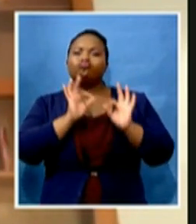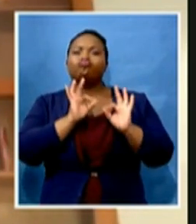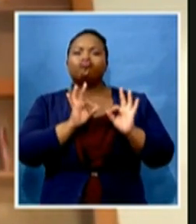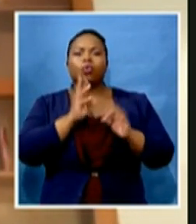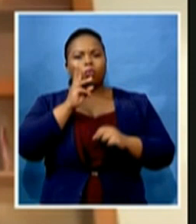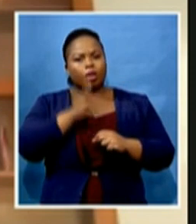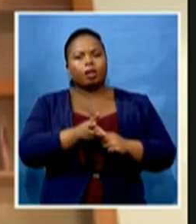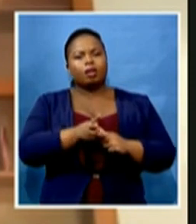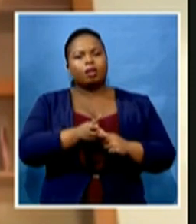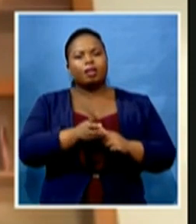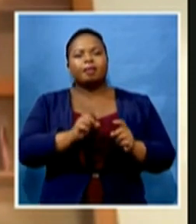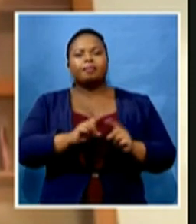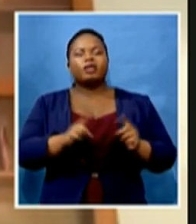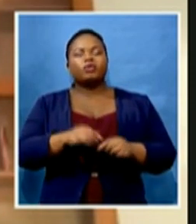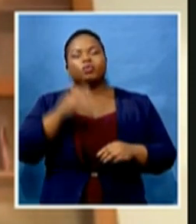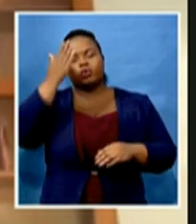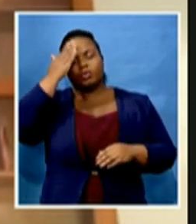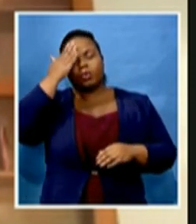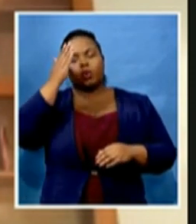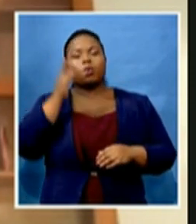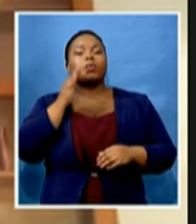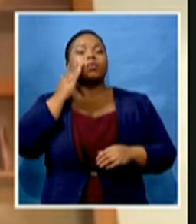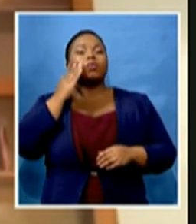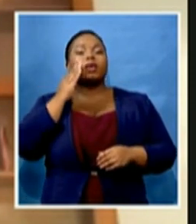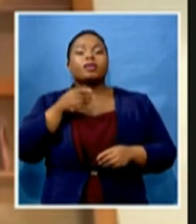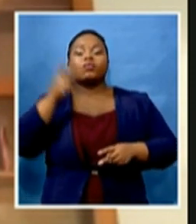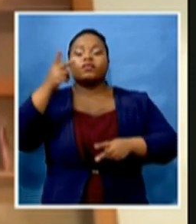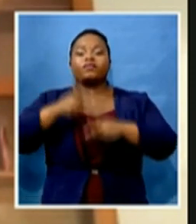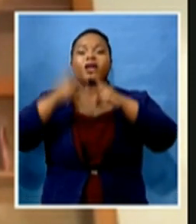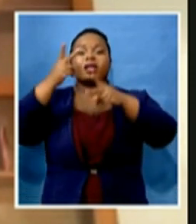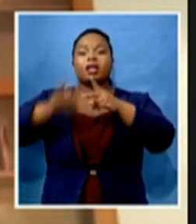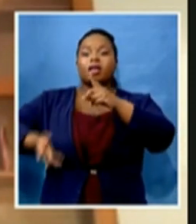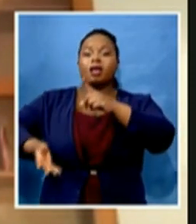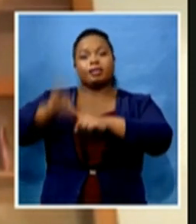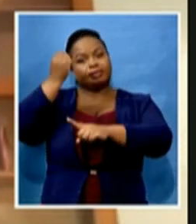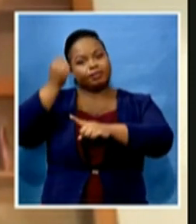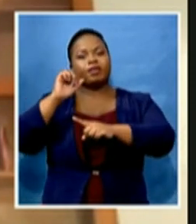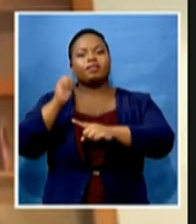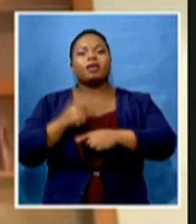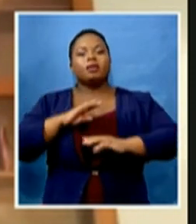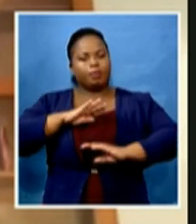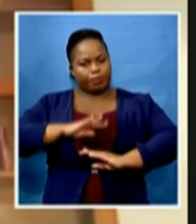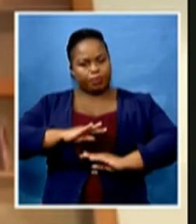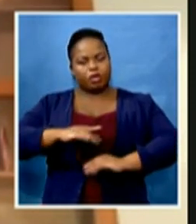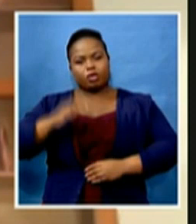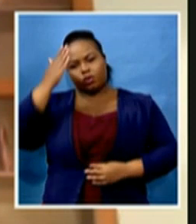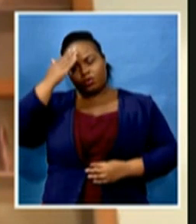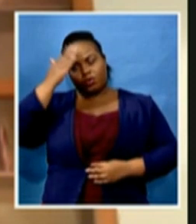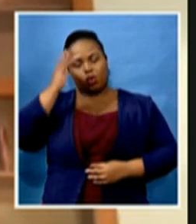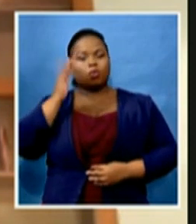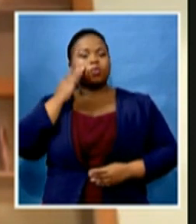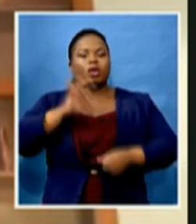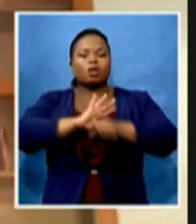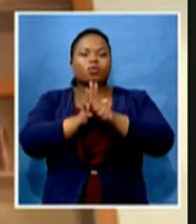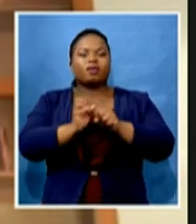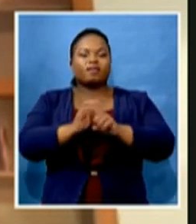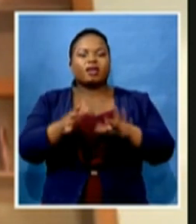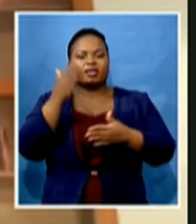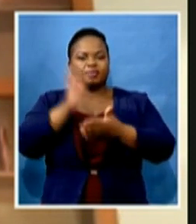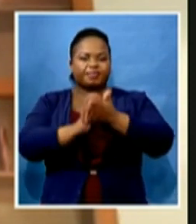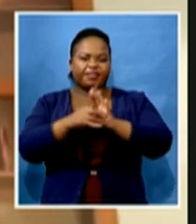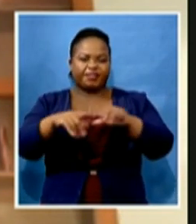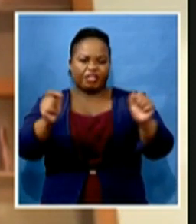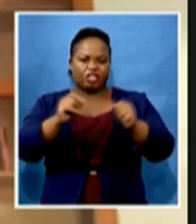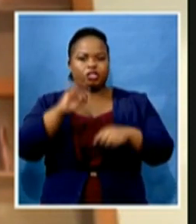other side of the whole pandemic. But where we are, we've done our best in trying to respond,